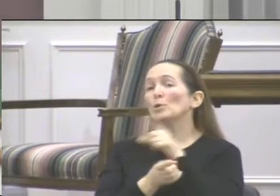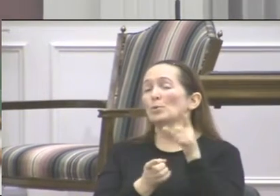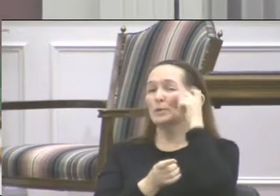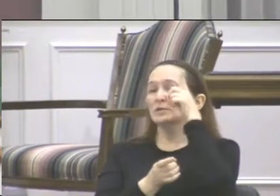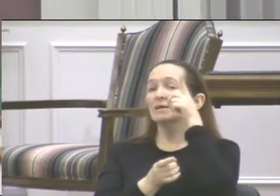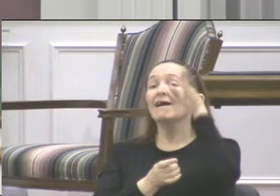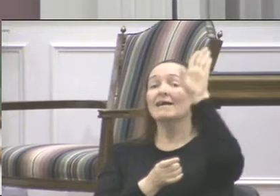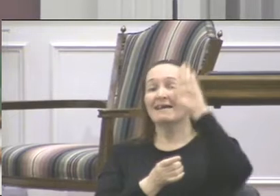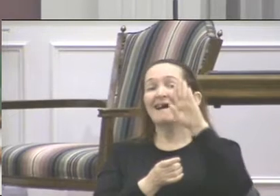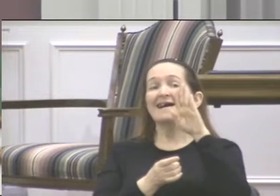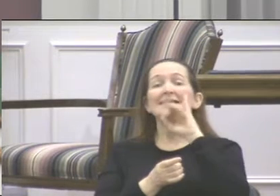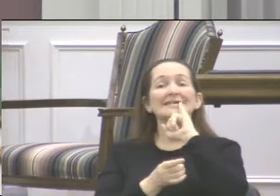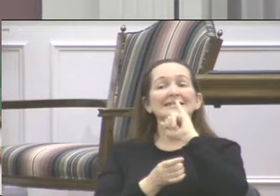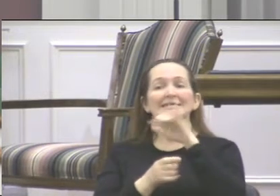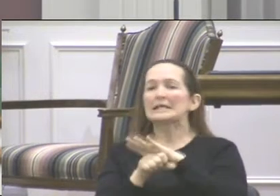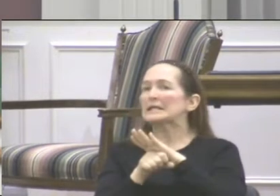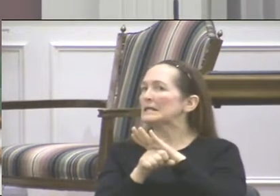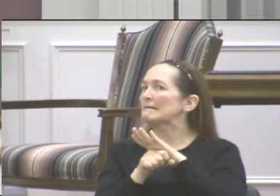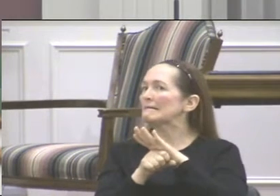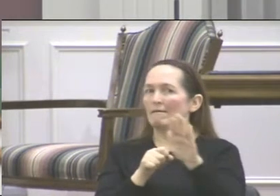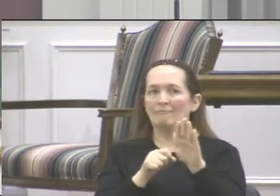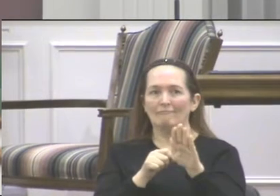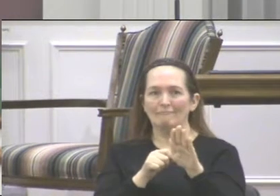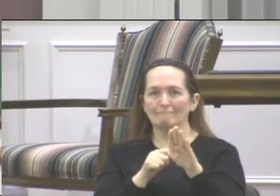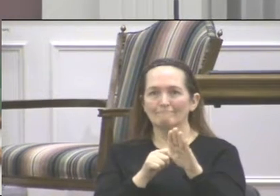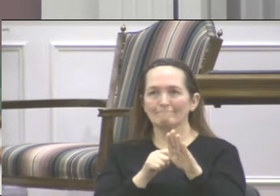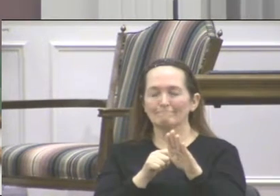God is.